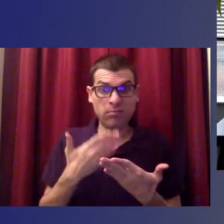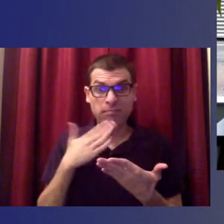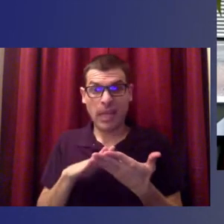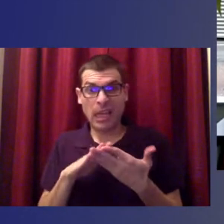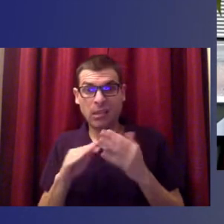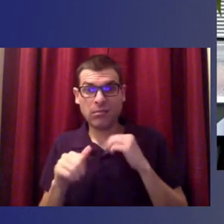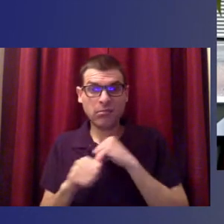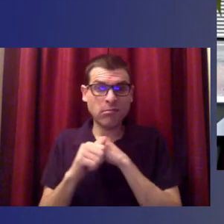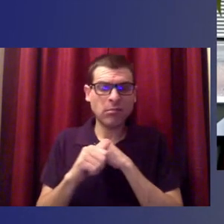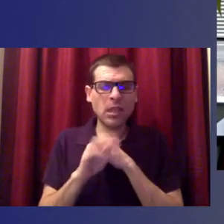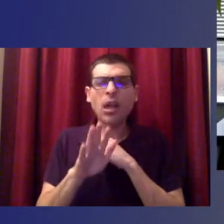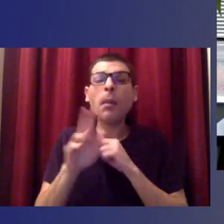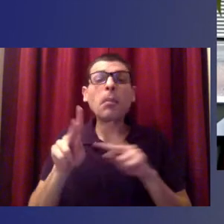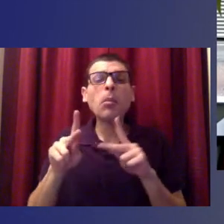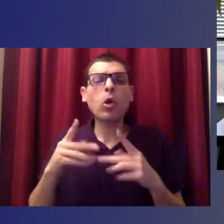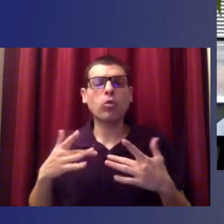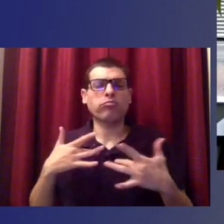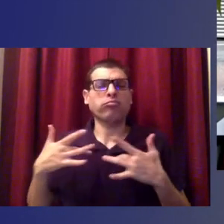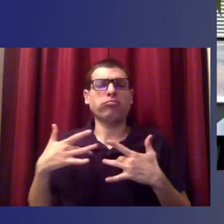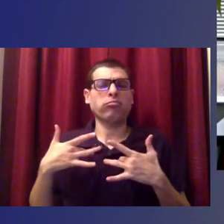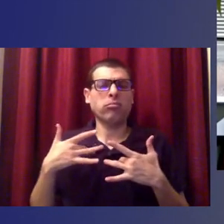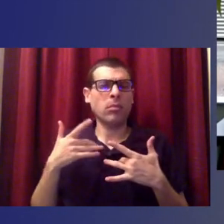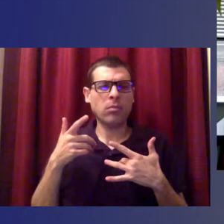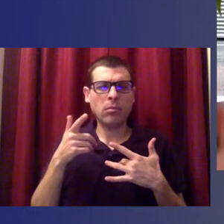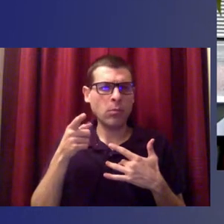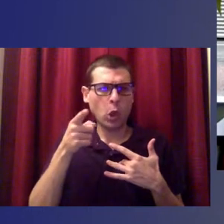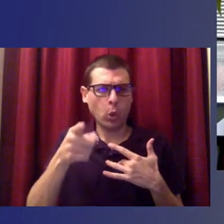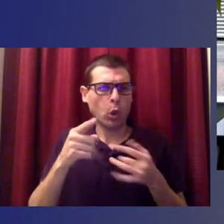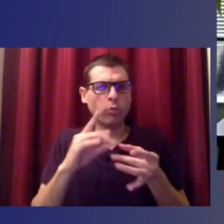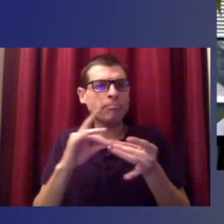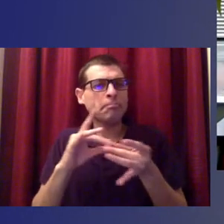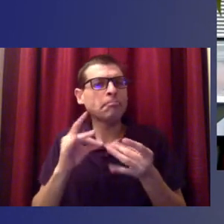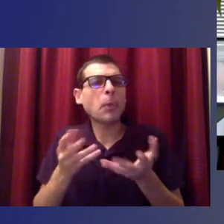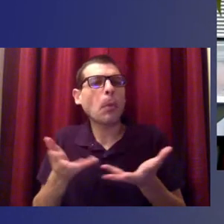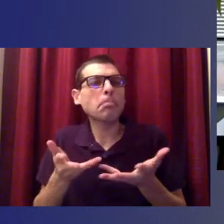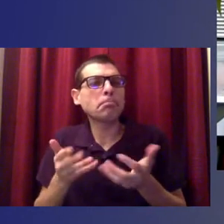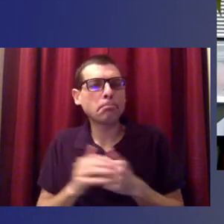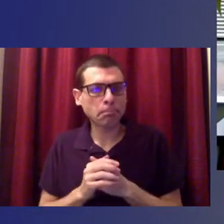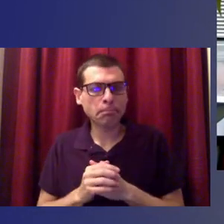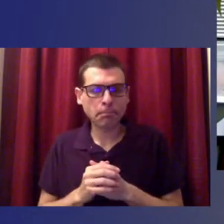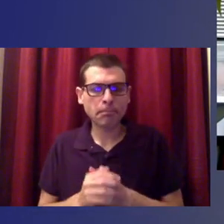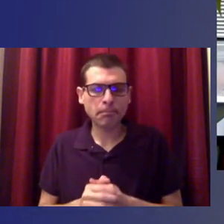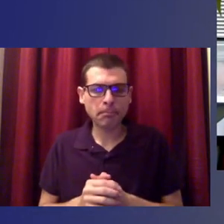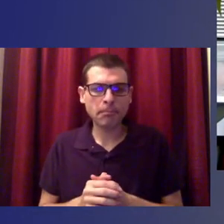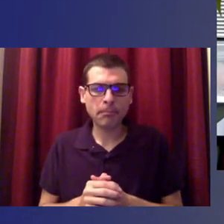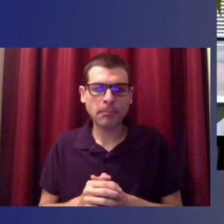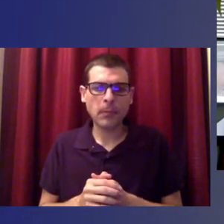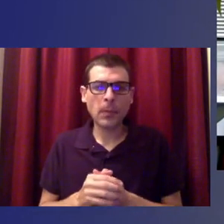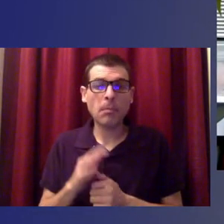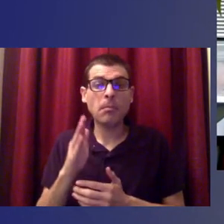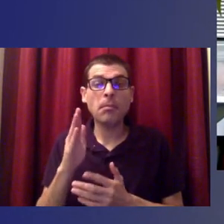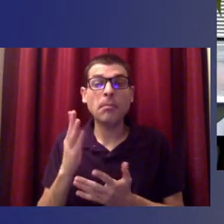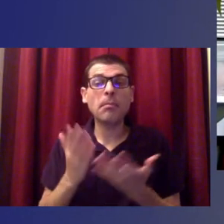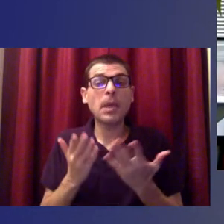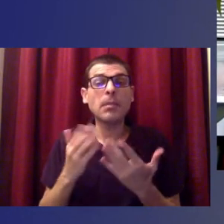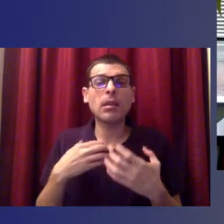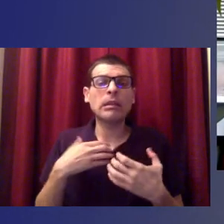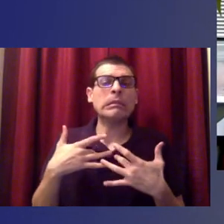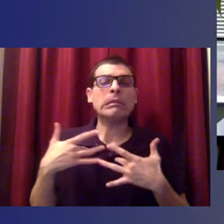taxes may have a negative long-term effect on economic growth in the region?